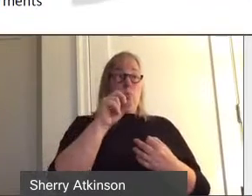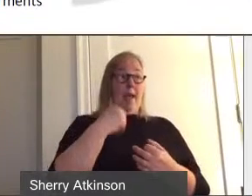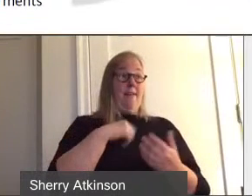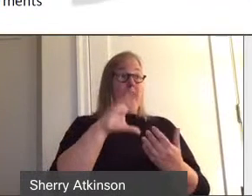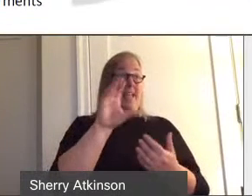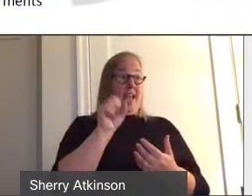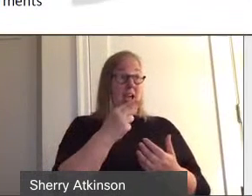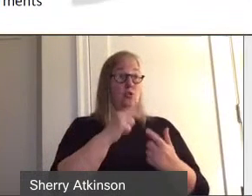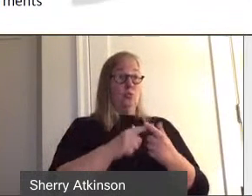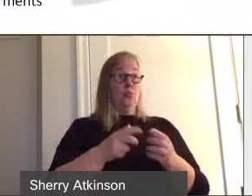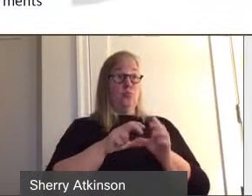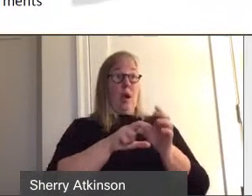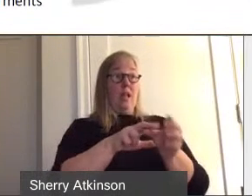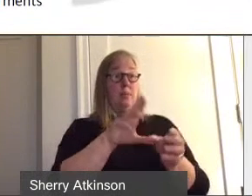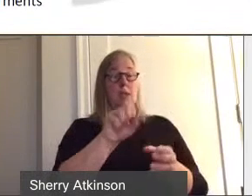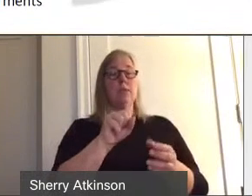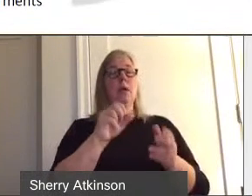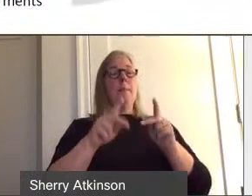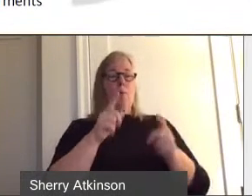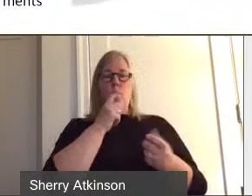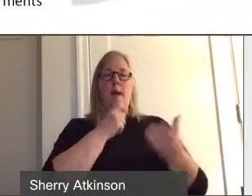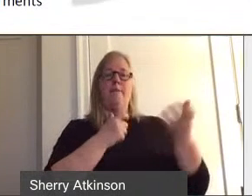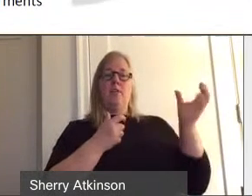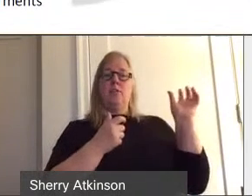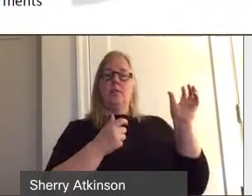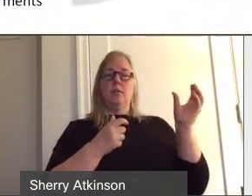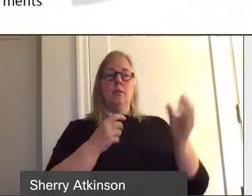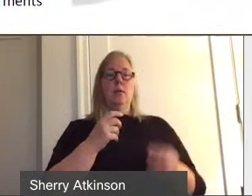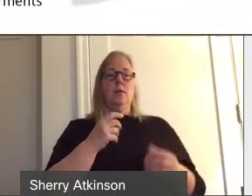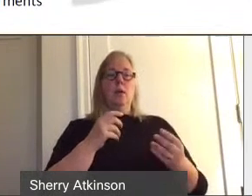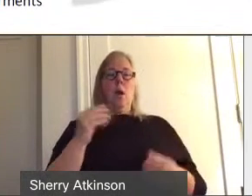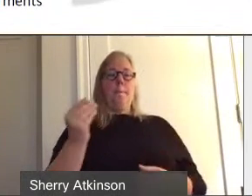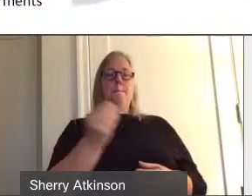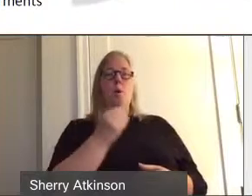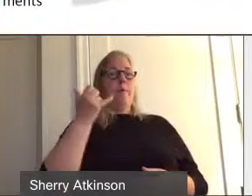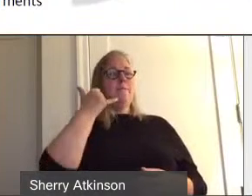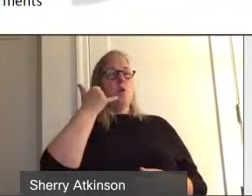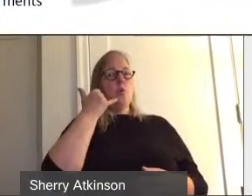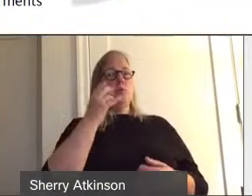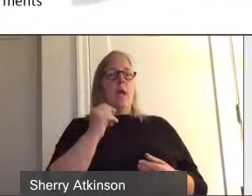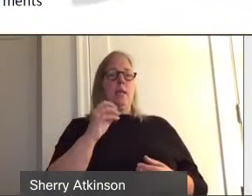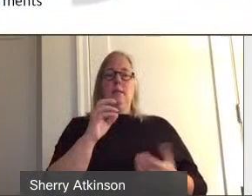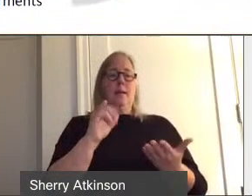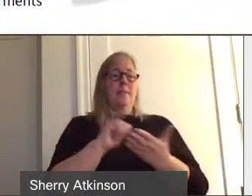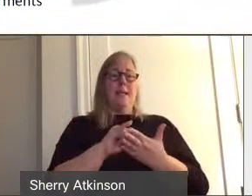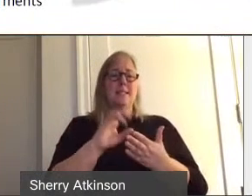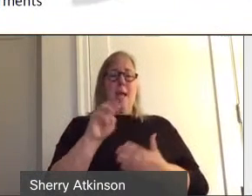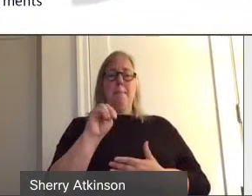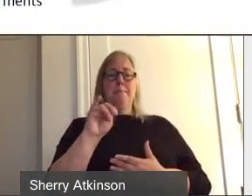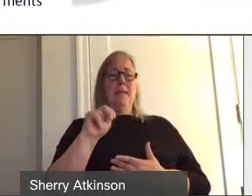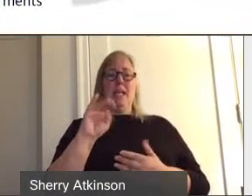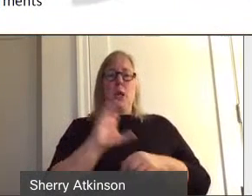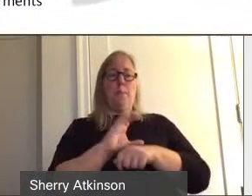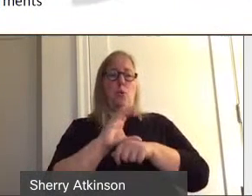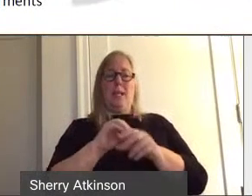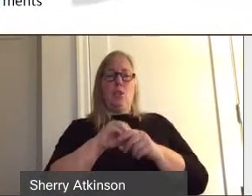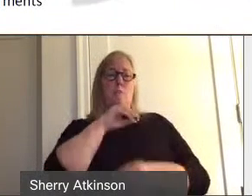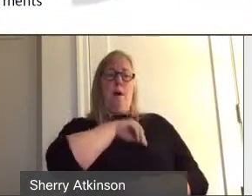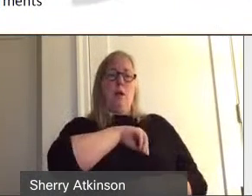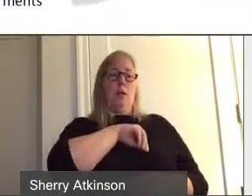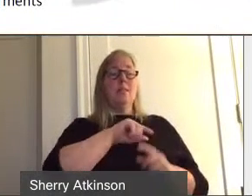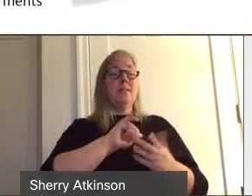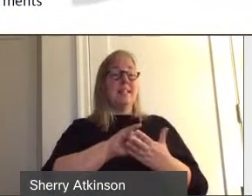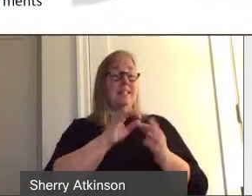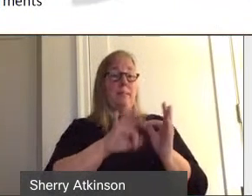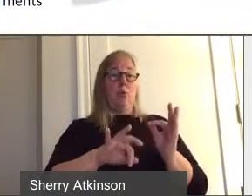So those people with the mobile phones, the mini computers in your pocket, it's very simple, but we're also trying to make